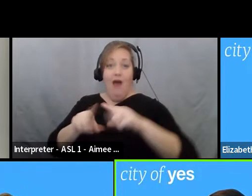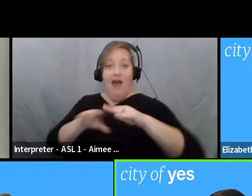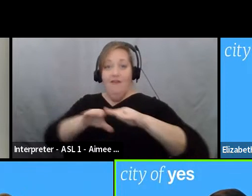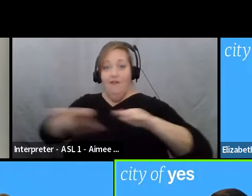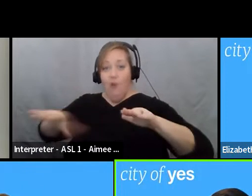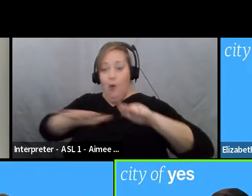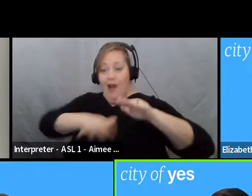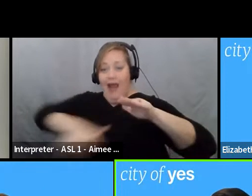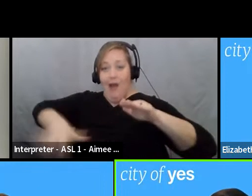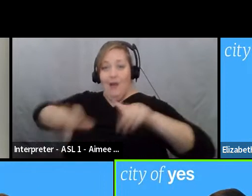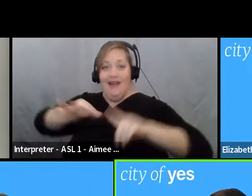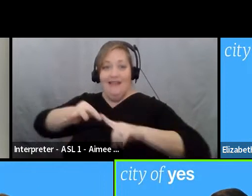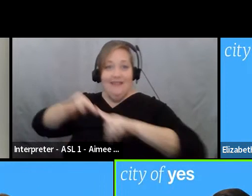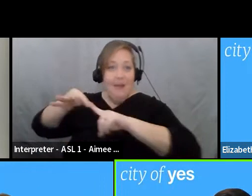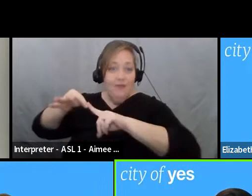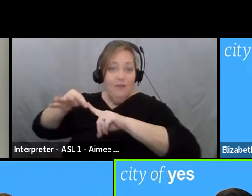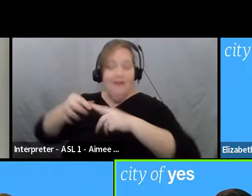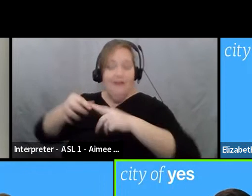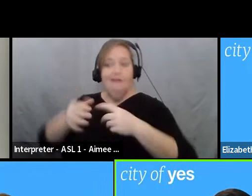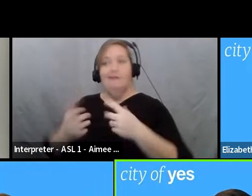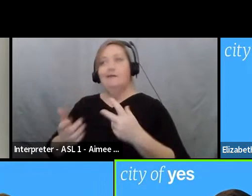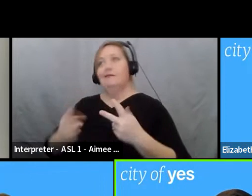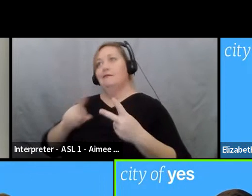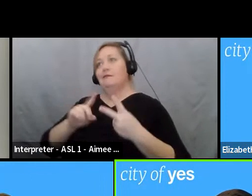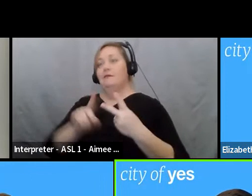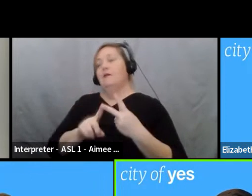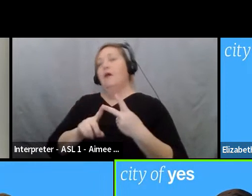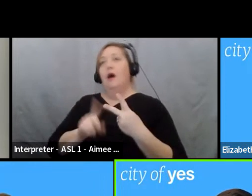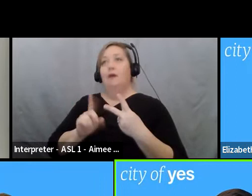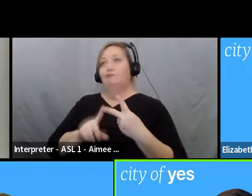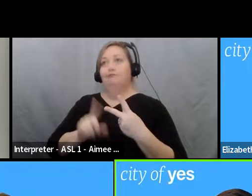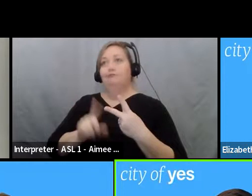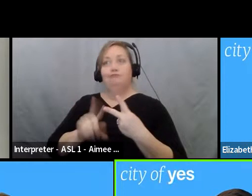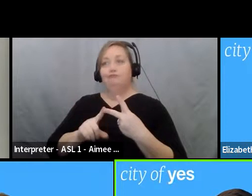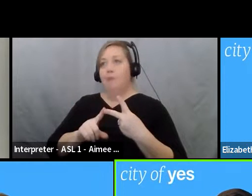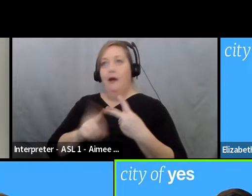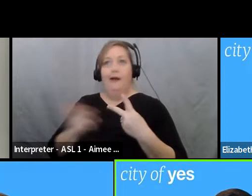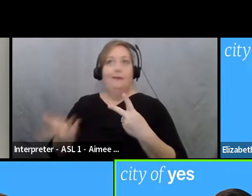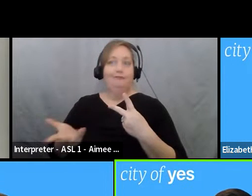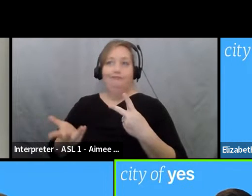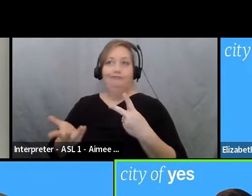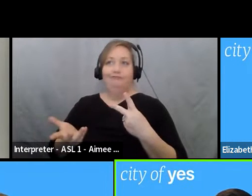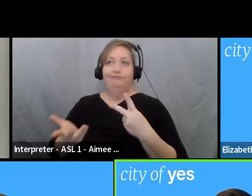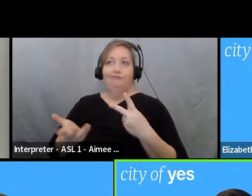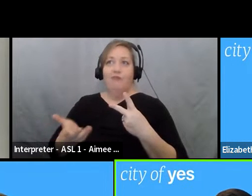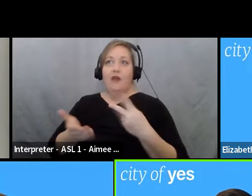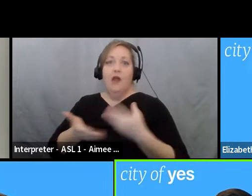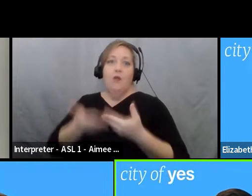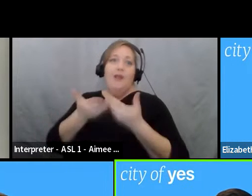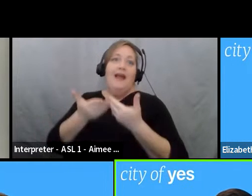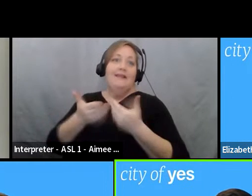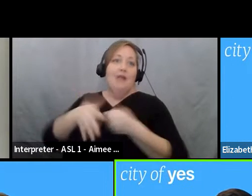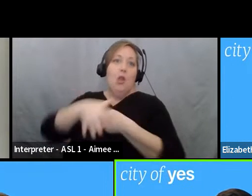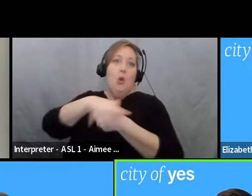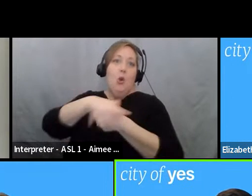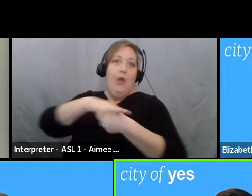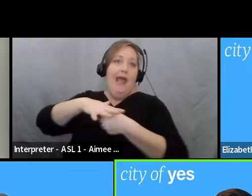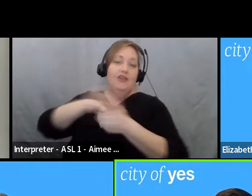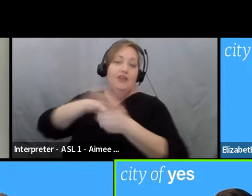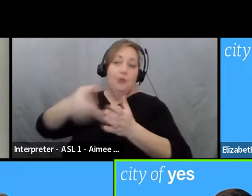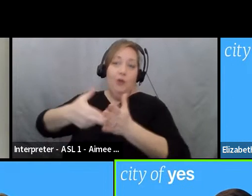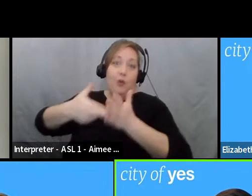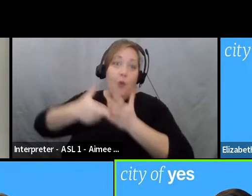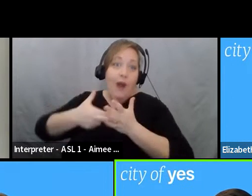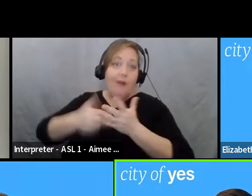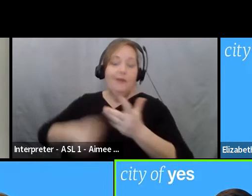exemptions for it, on sites that can fit it, by relaxing location requirements,